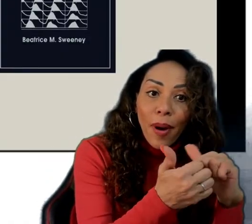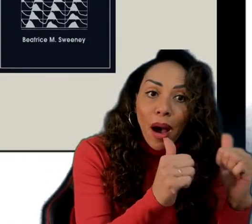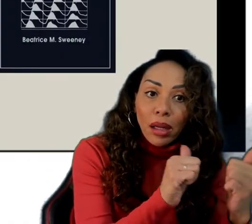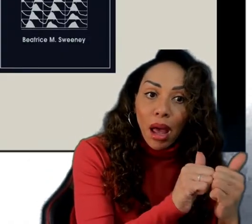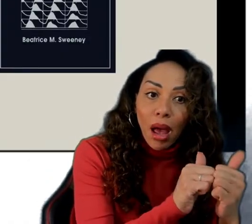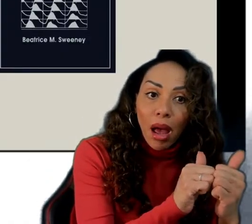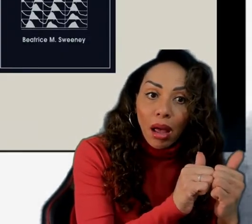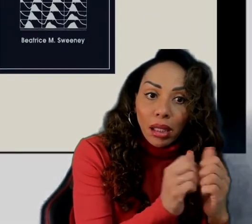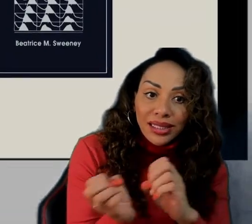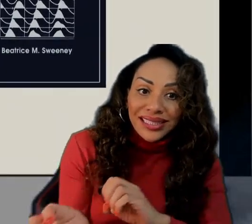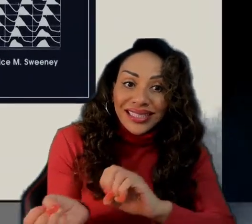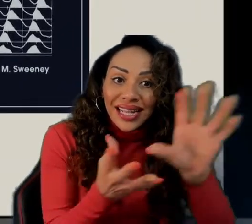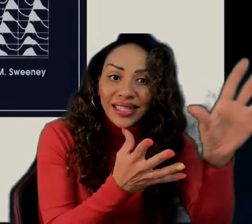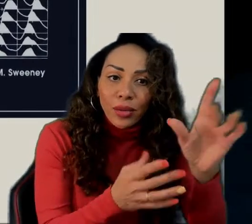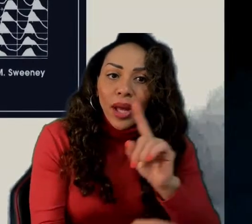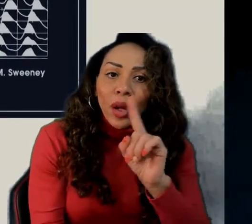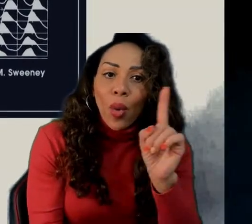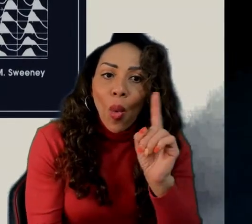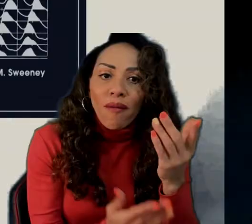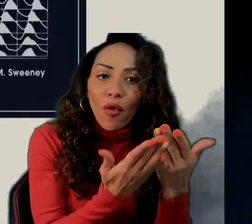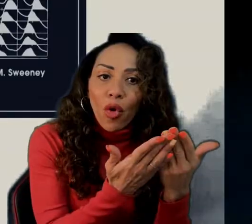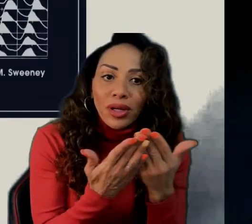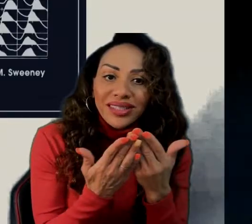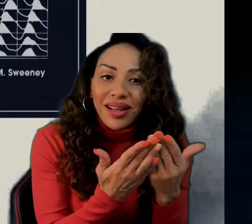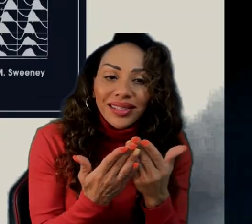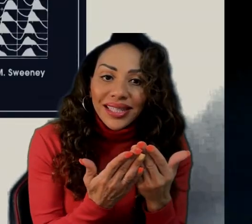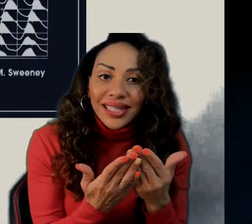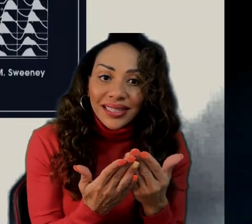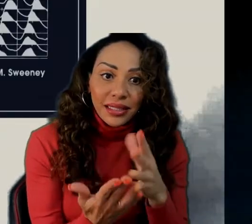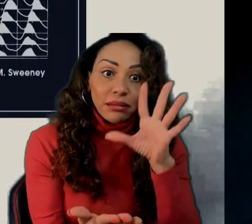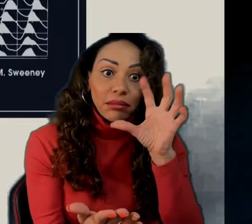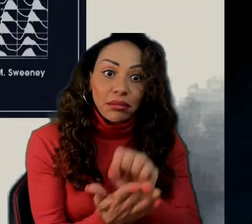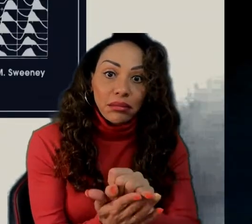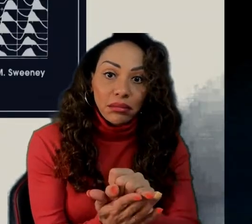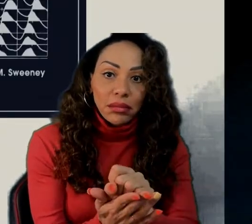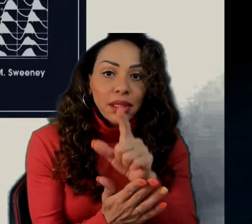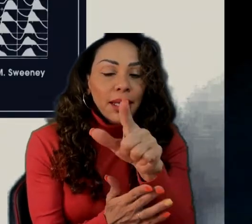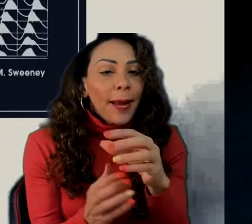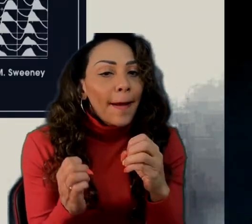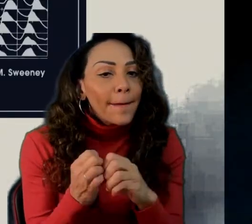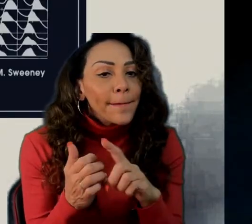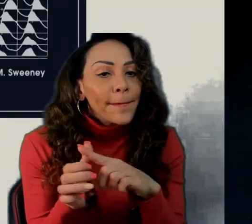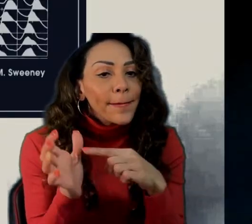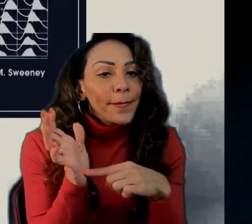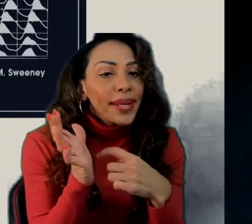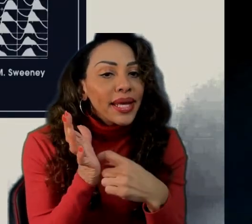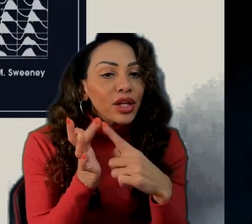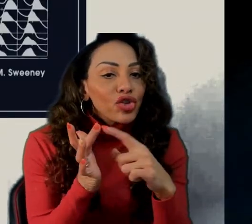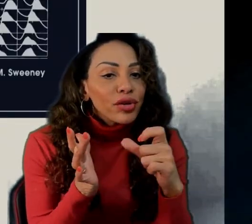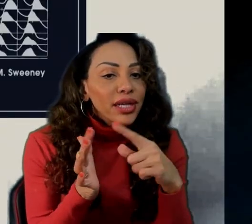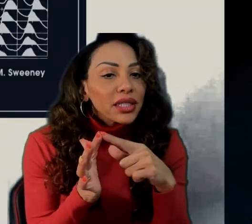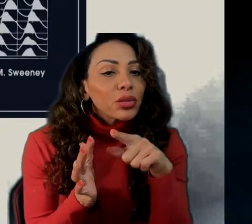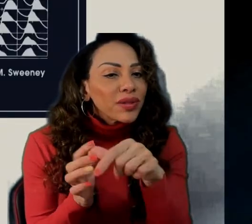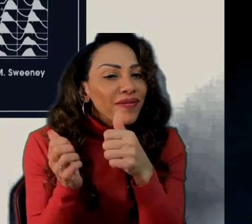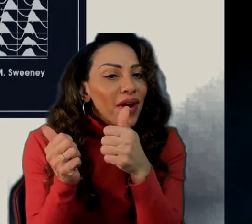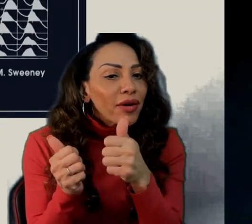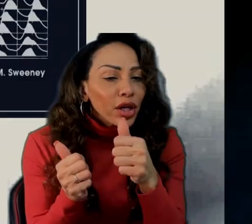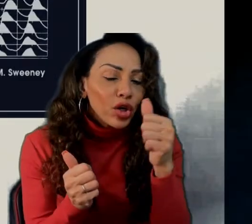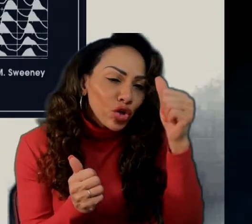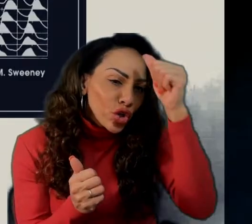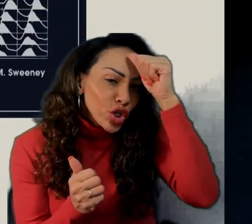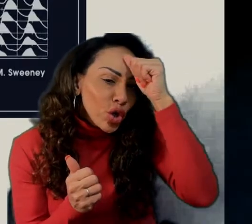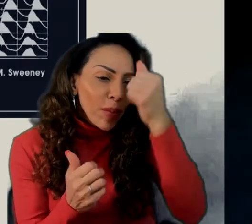in Scotland. Beatrice was also an expert on the rhythms of plants